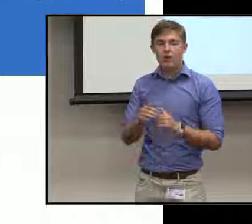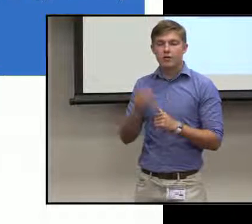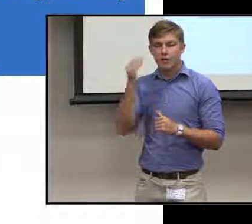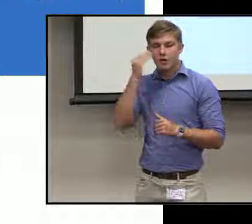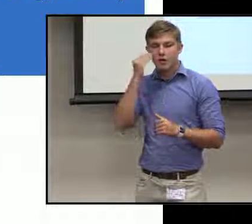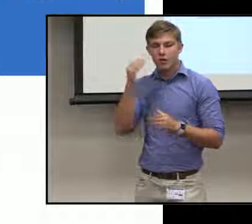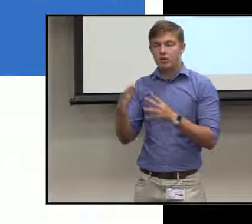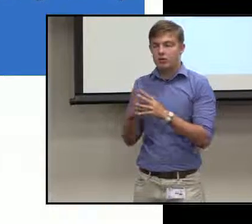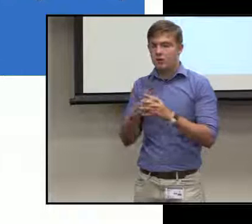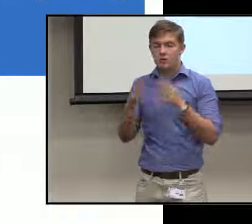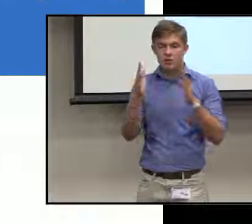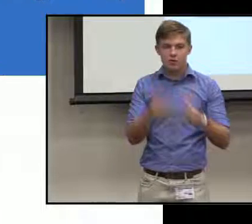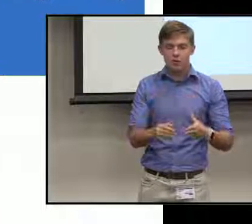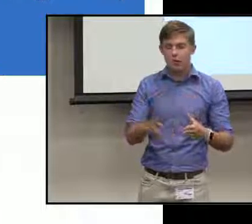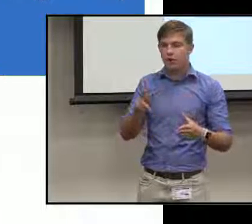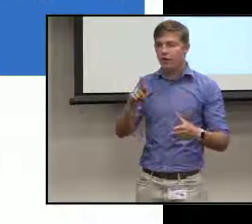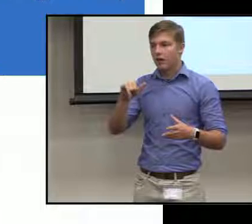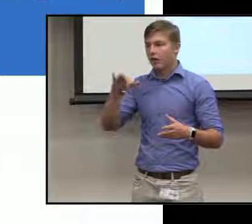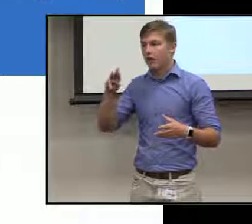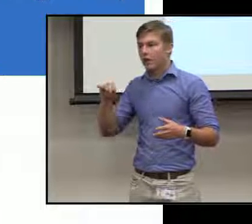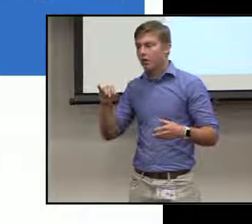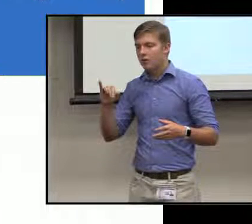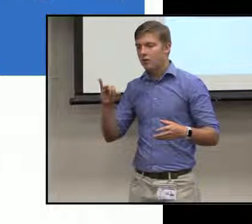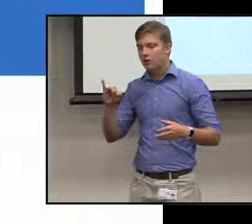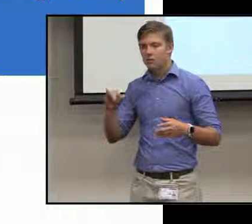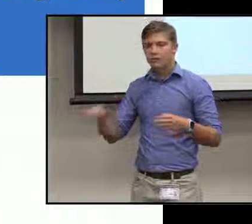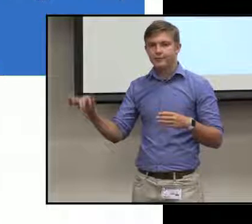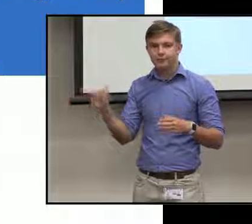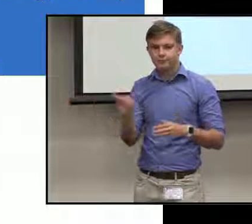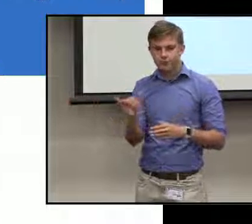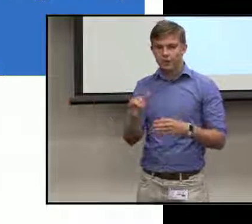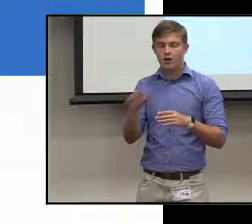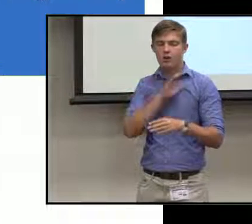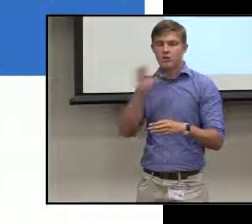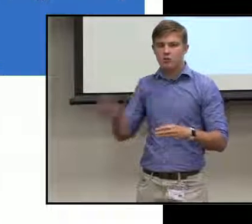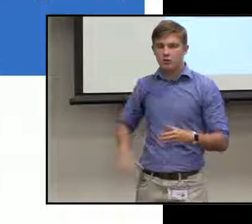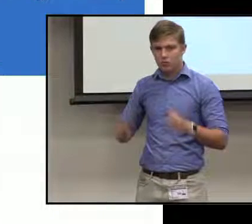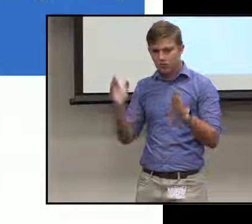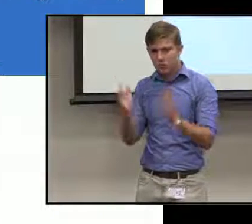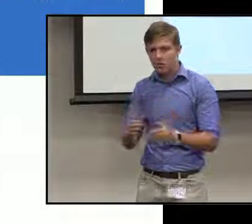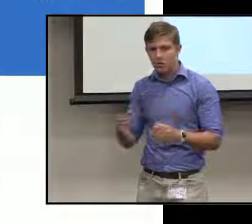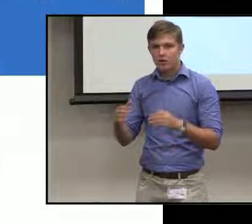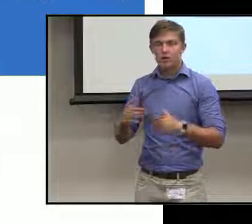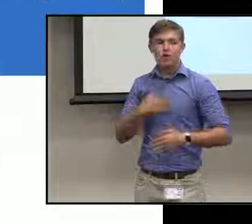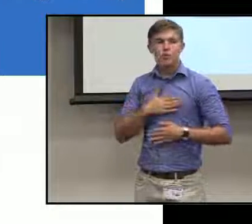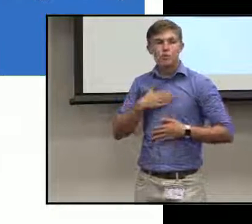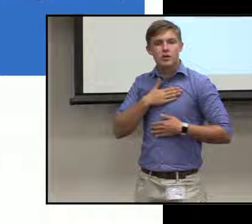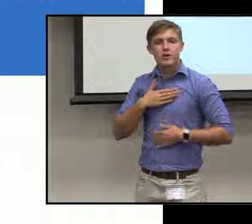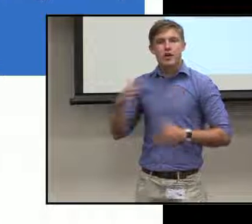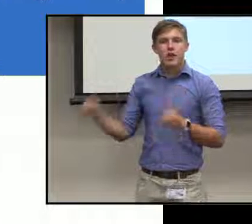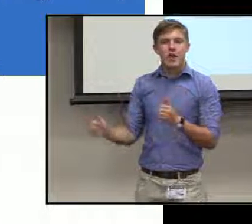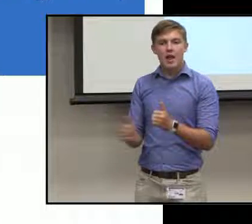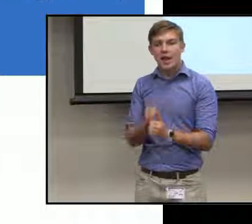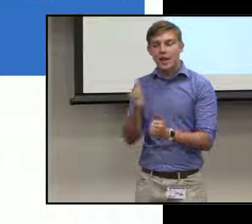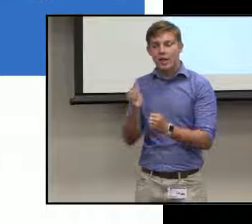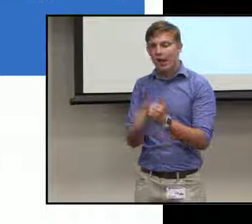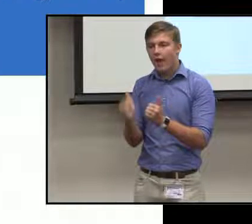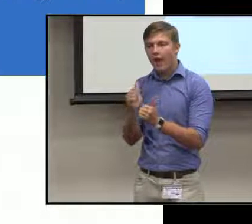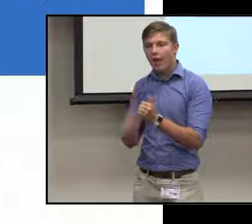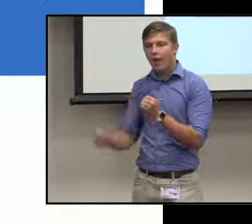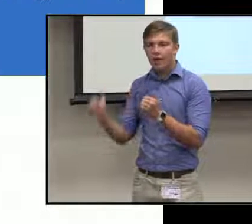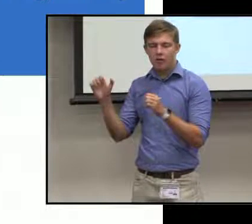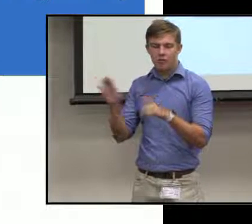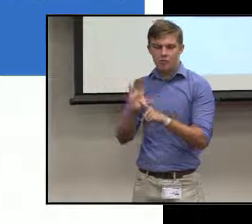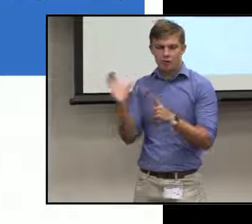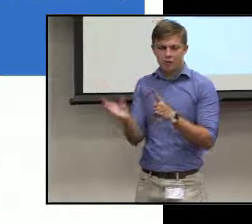Christian, that they're a world Christian. You appreciate every culture that way. And your family is eternally blessed.